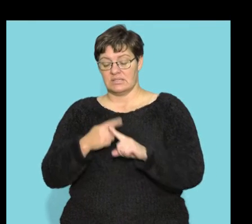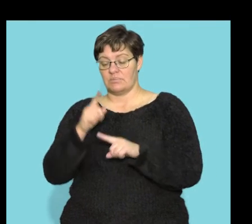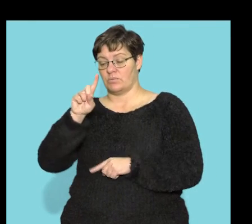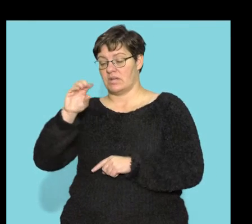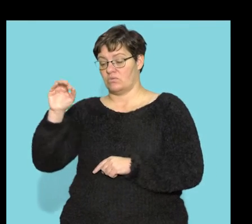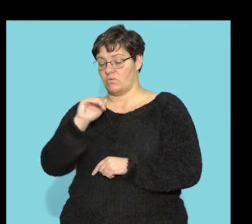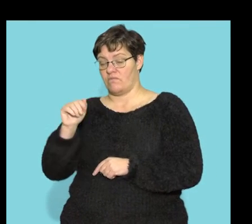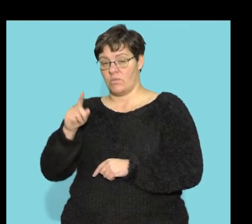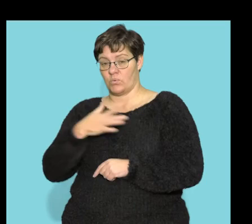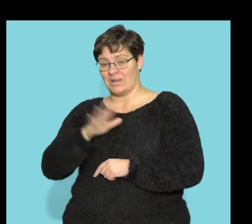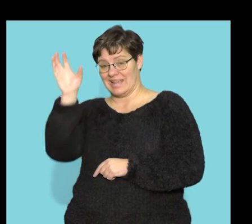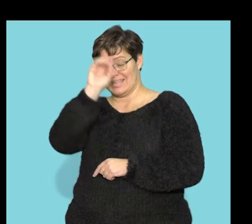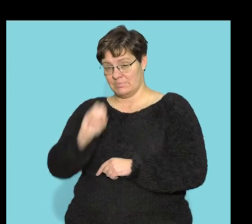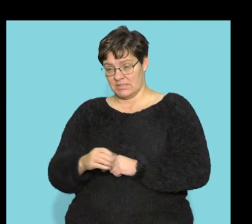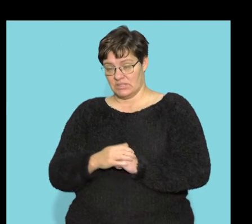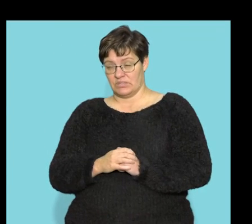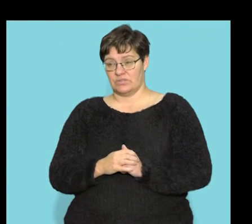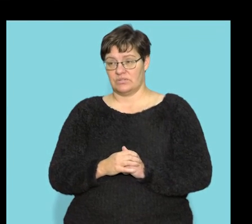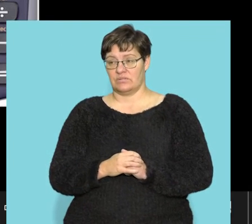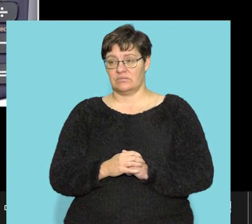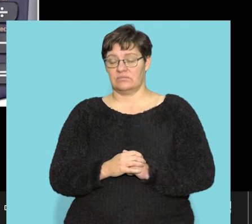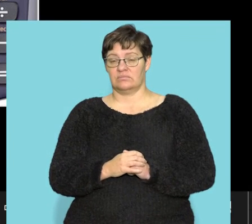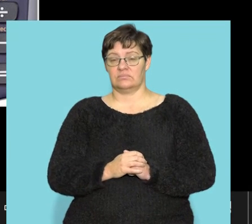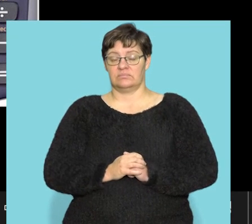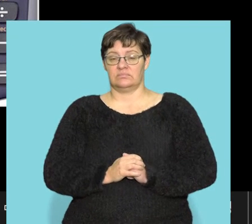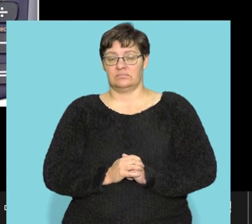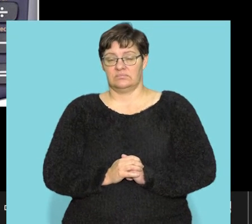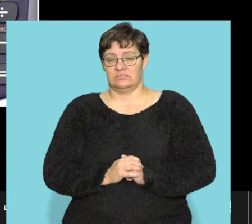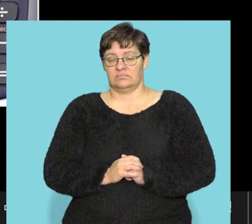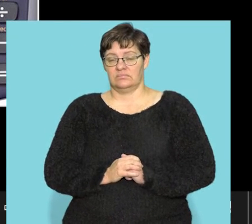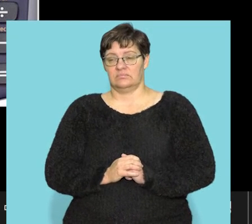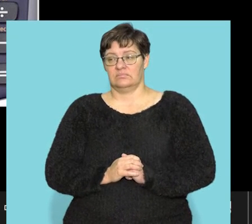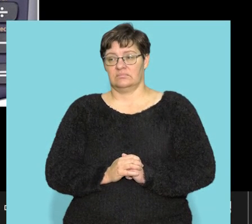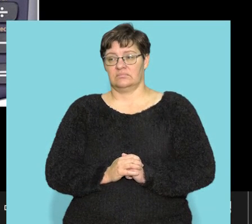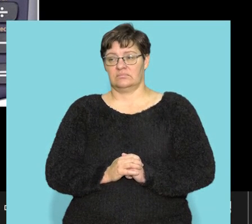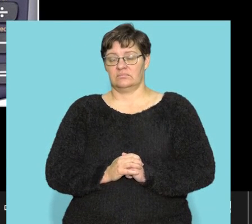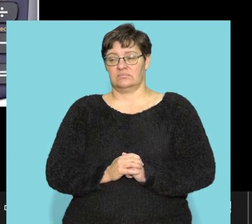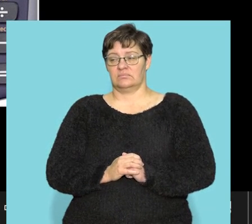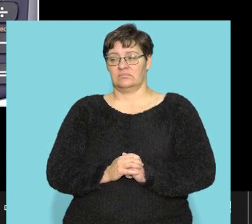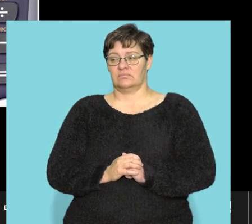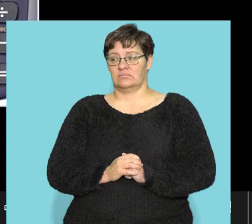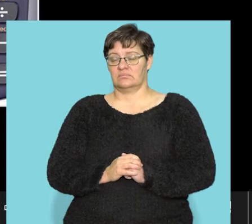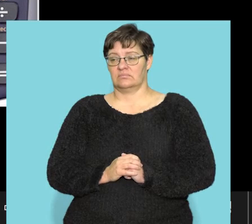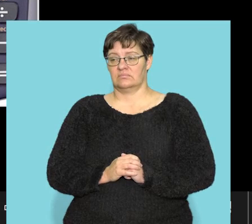1 because we want to express as a percentage. Let's do that. We take